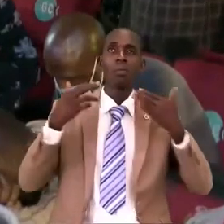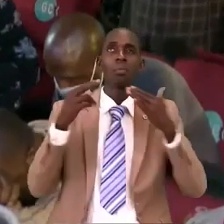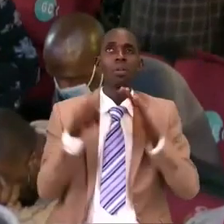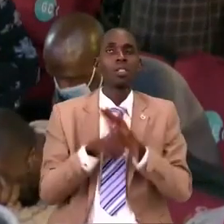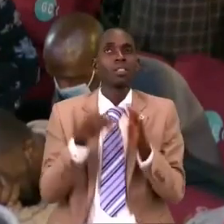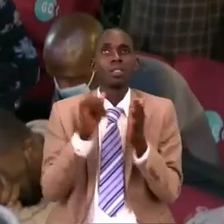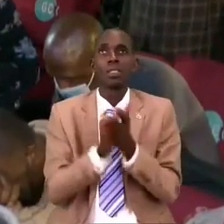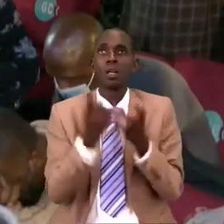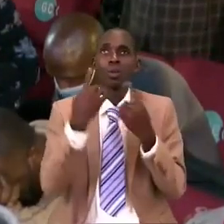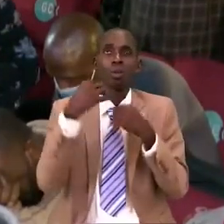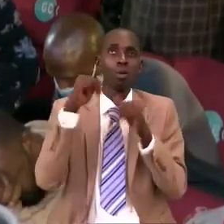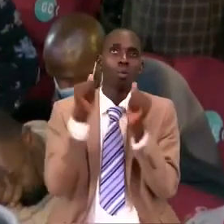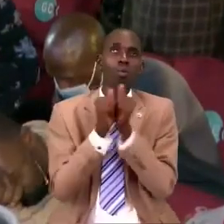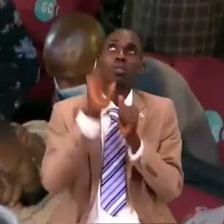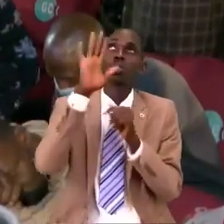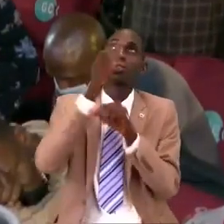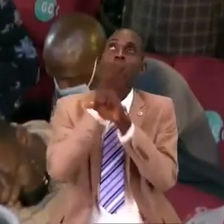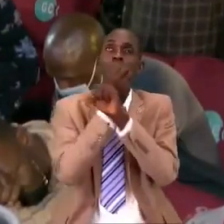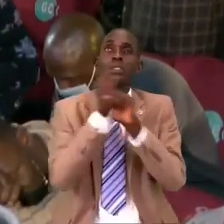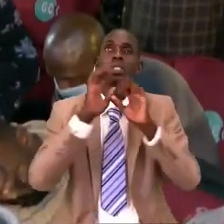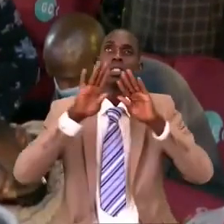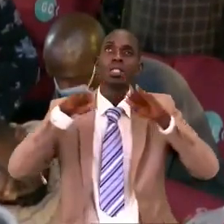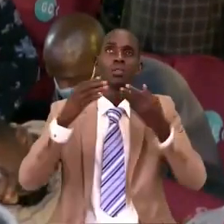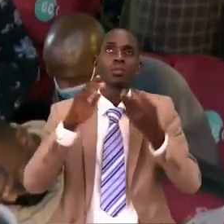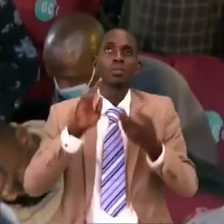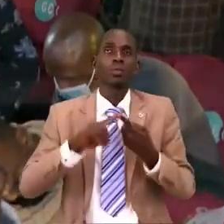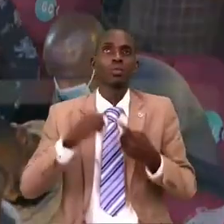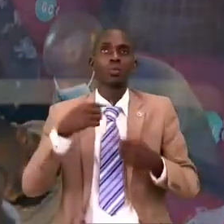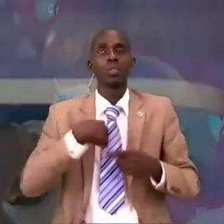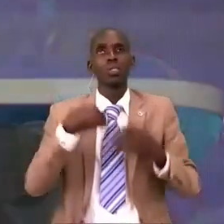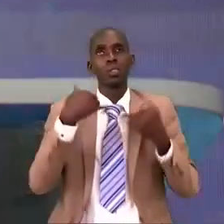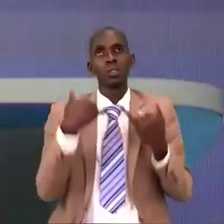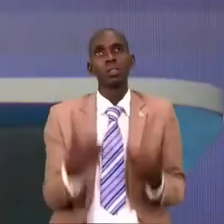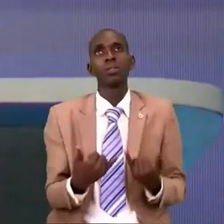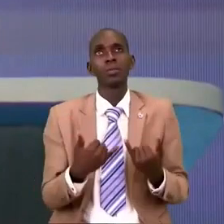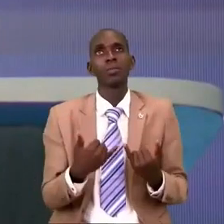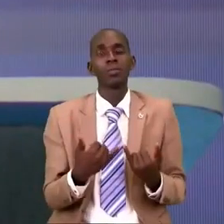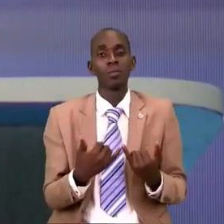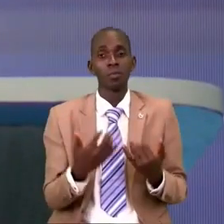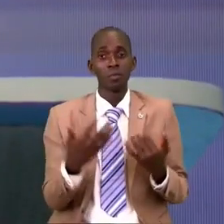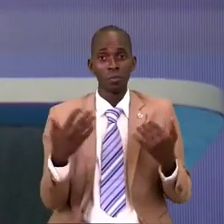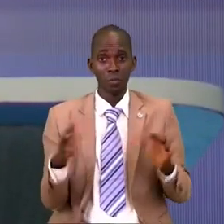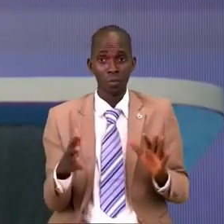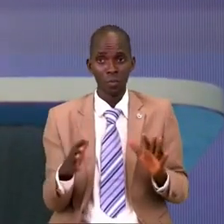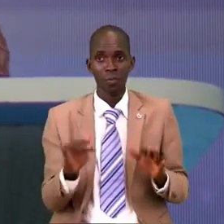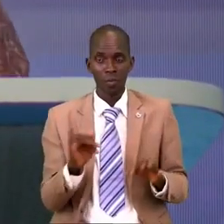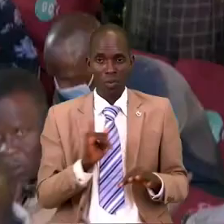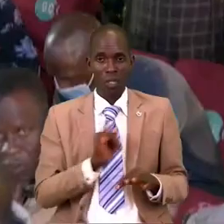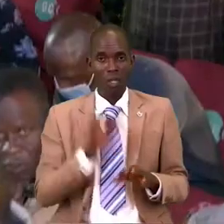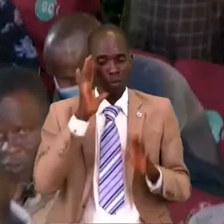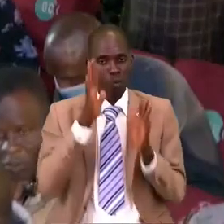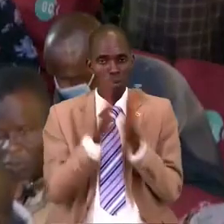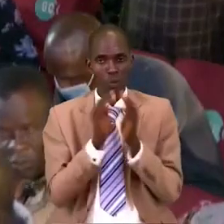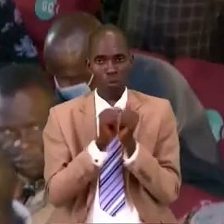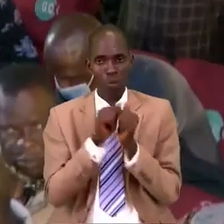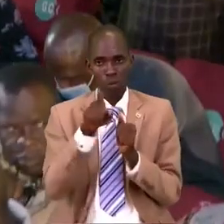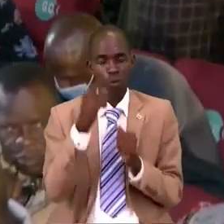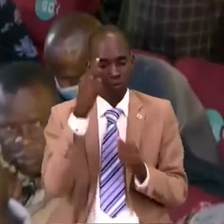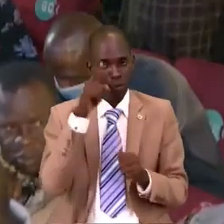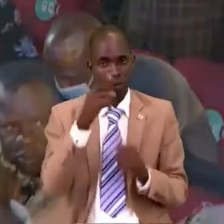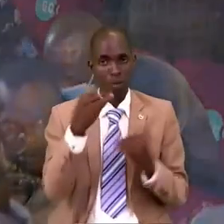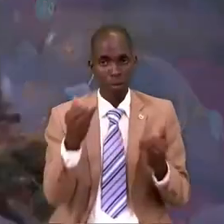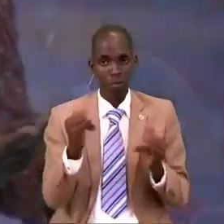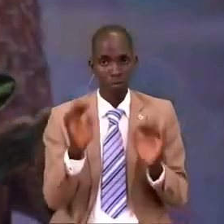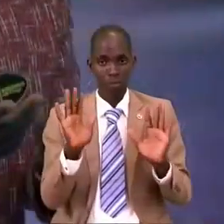with you and for you. Father, in the mighty name of Jesus, the Father of